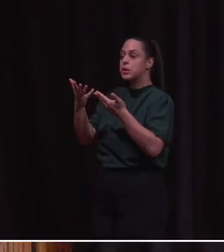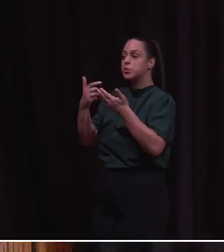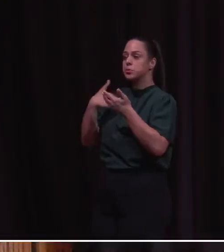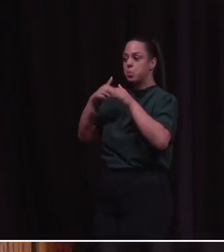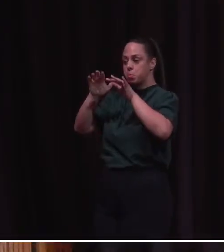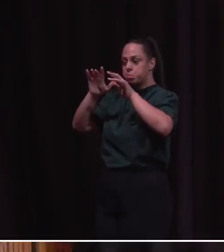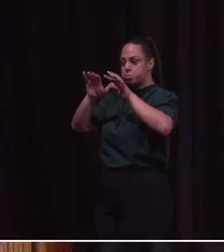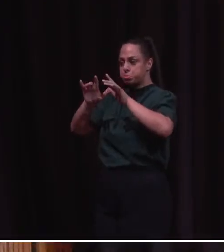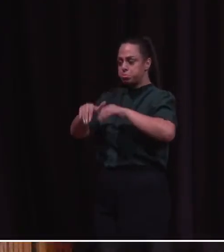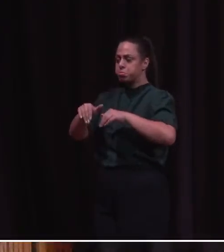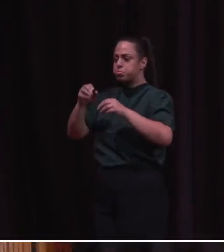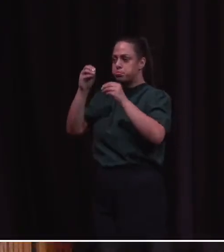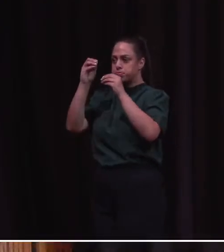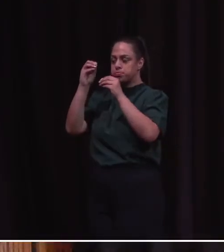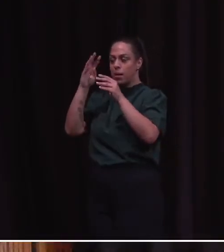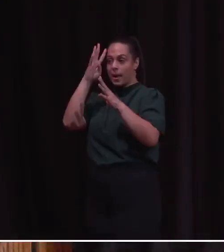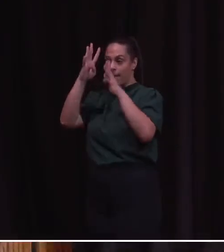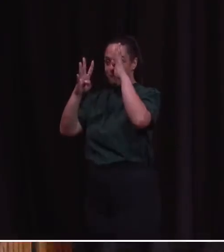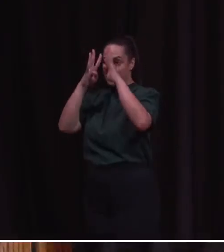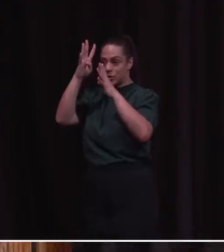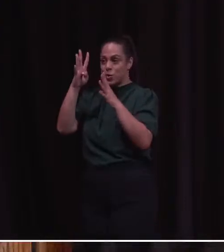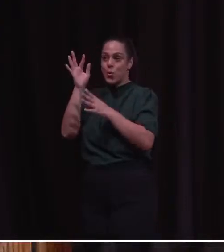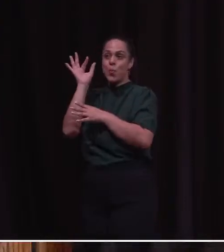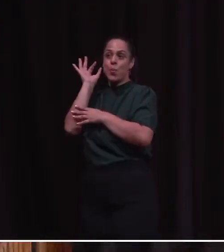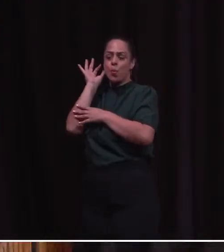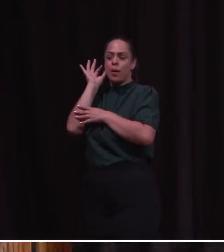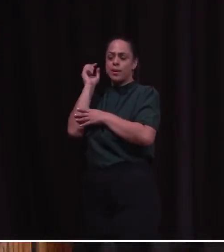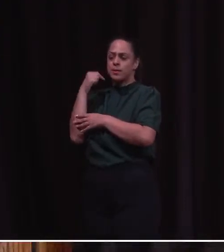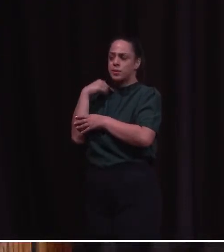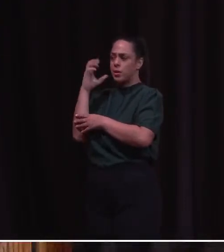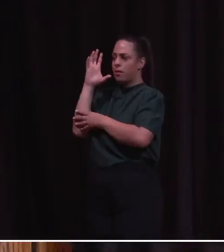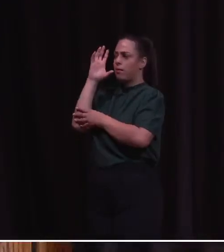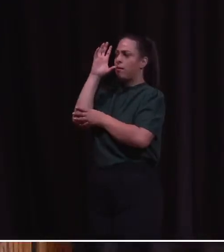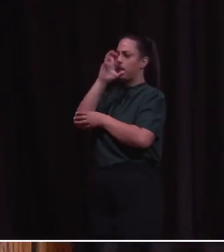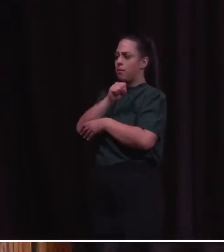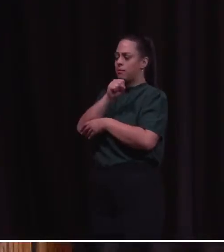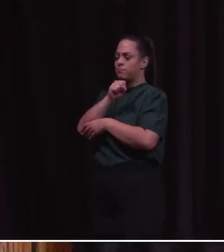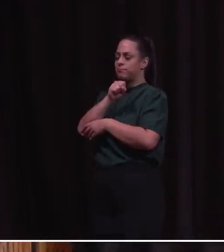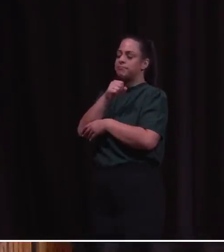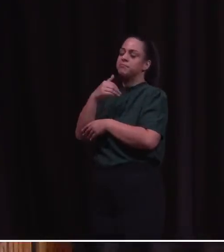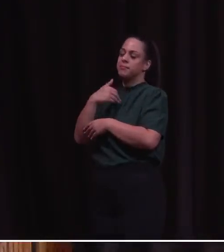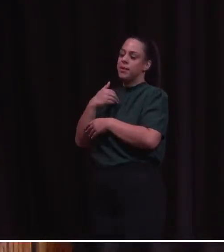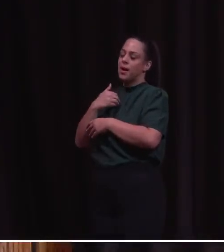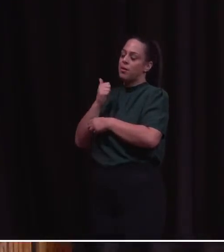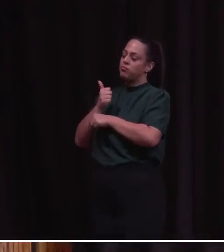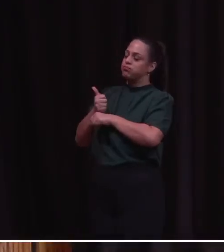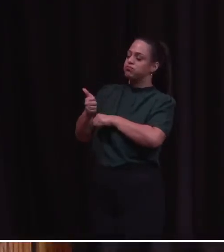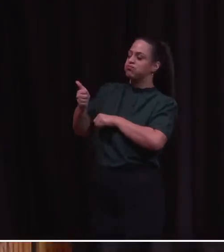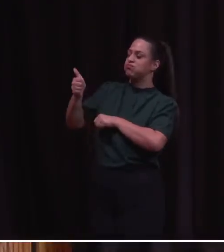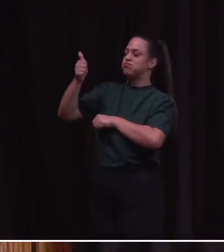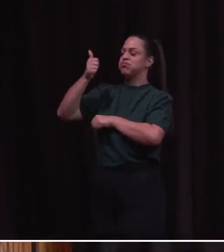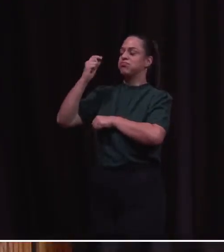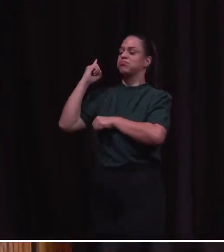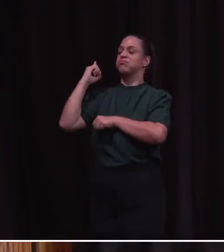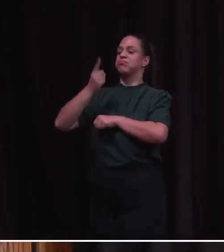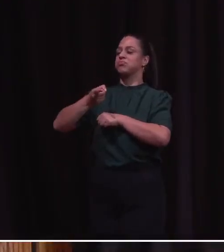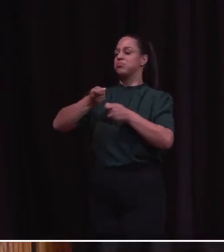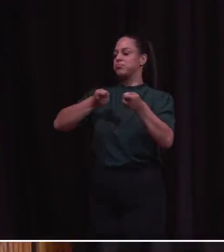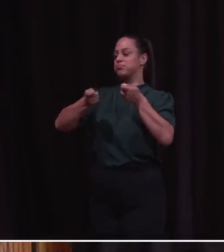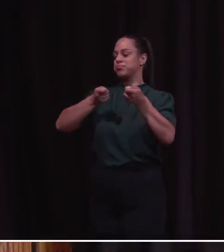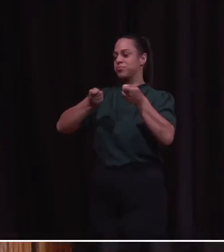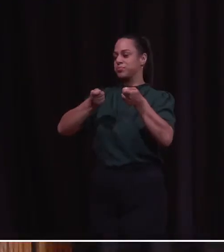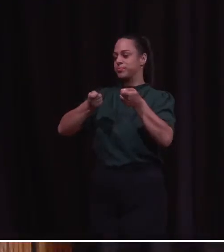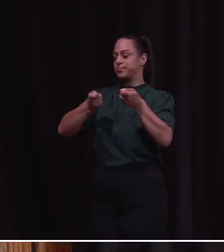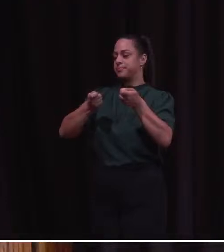white supremacist world, born of 500 years of coloniality. Thus, the global context